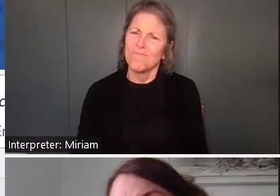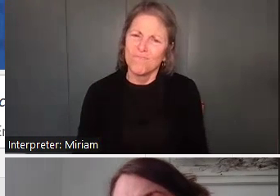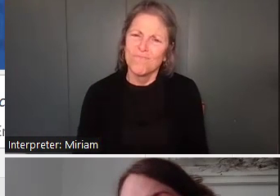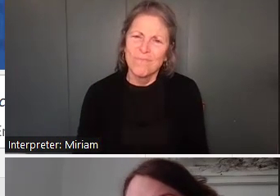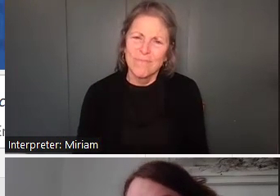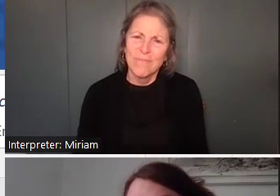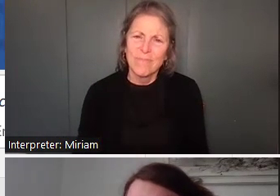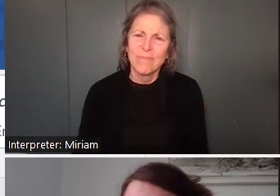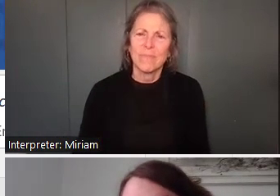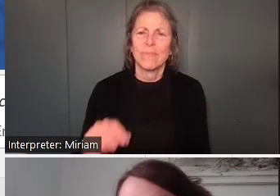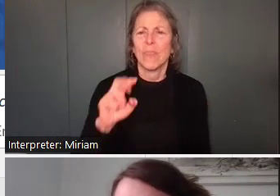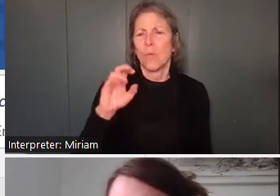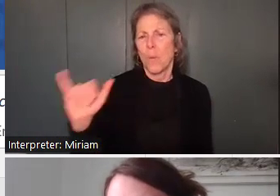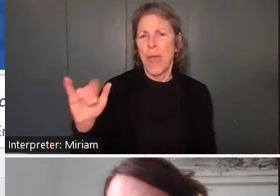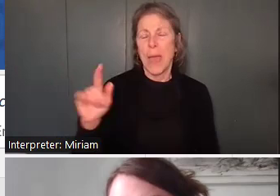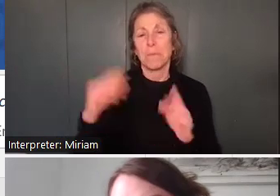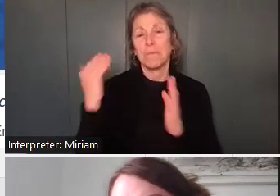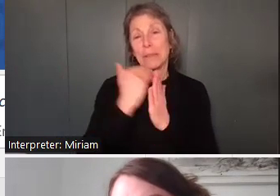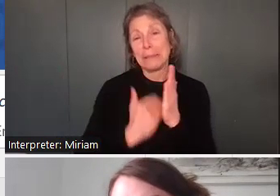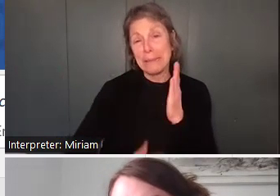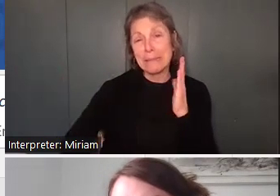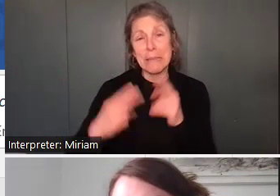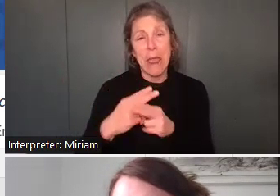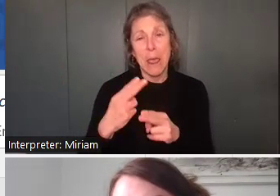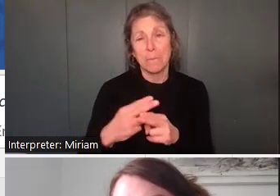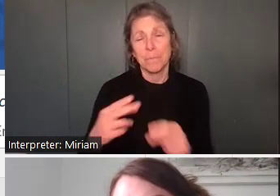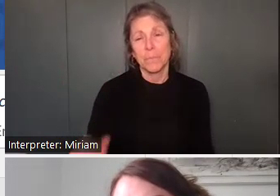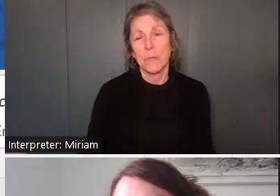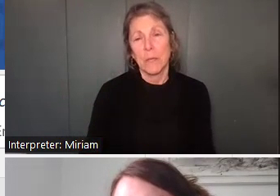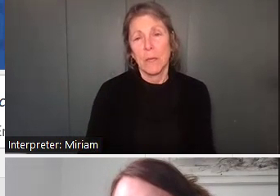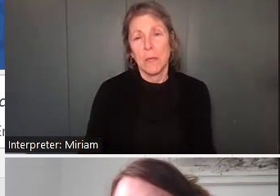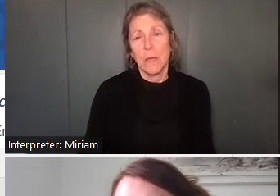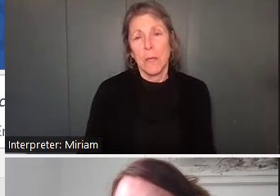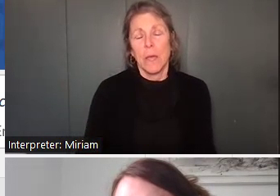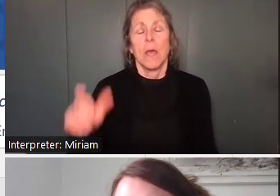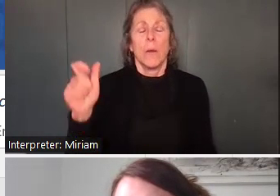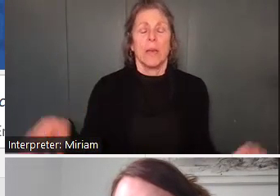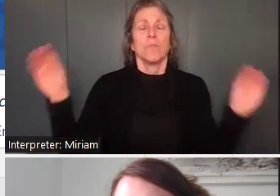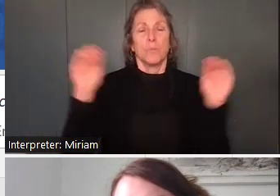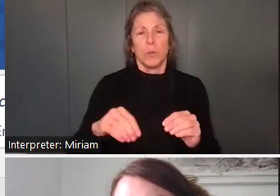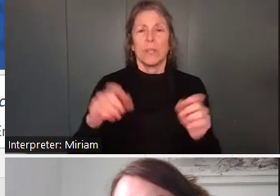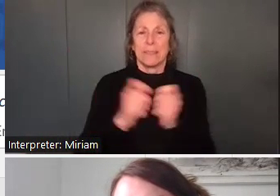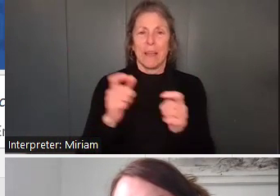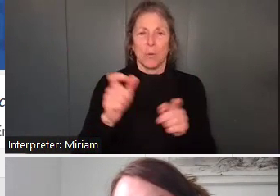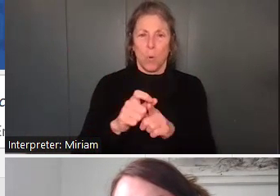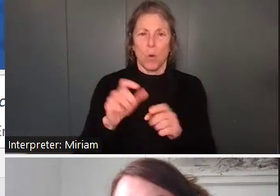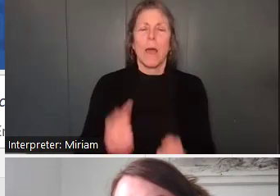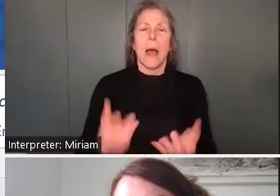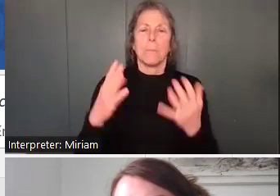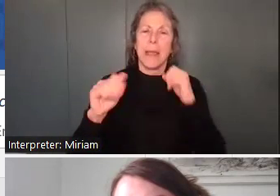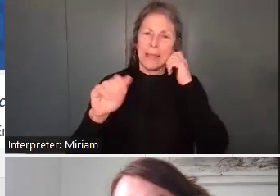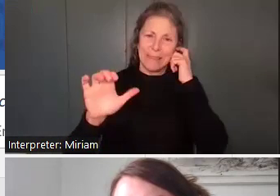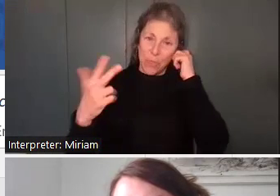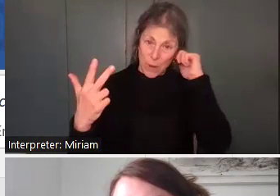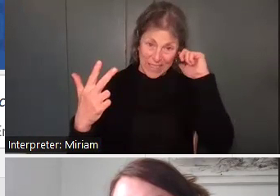not saying like just like to list the thing. I'm just like saying like we like literally like, put the wording with a member of the AC3 in a